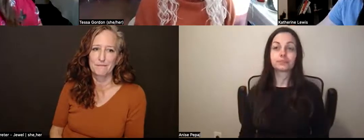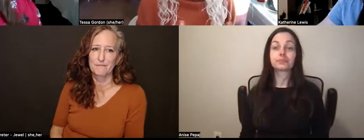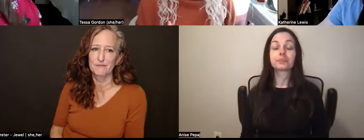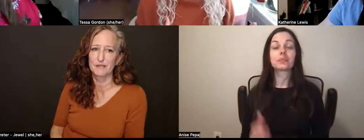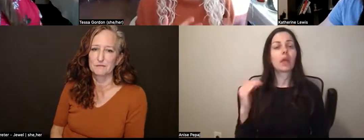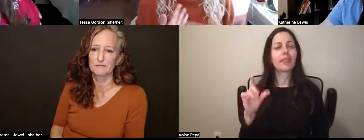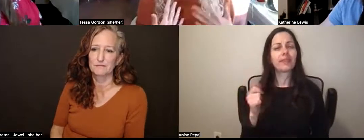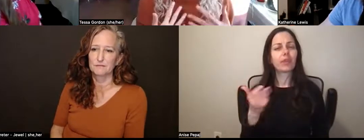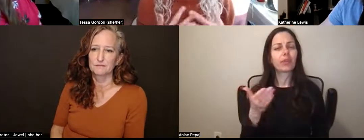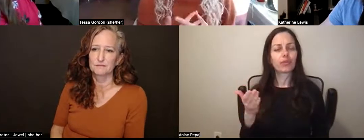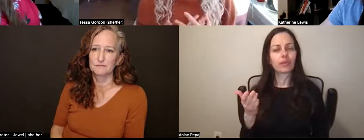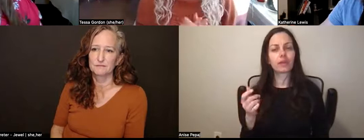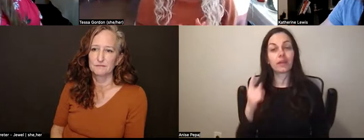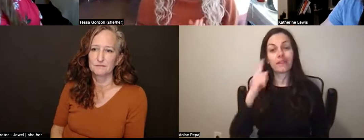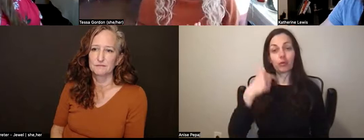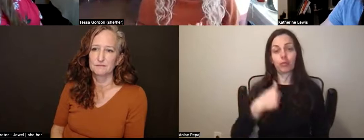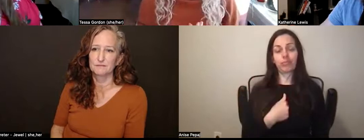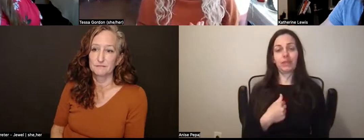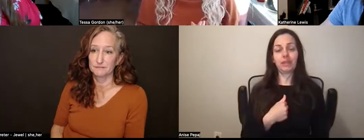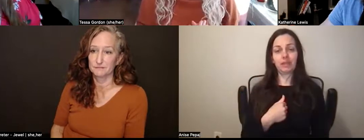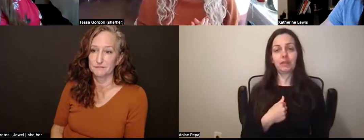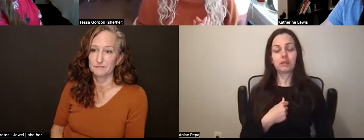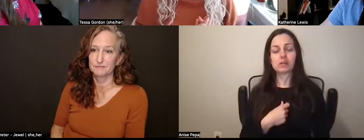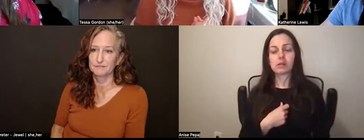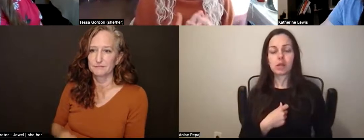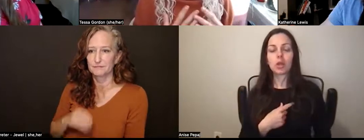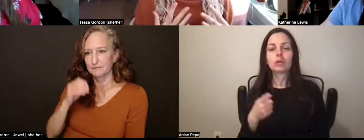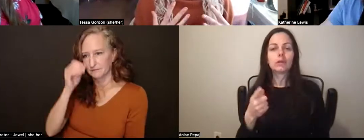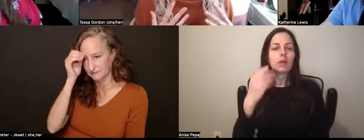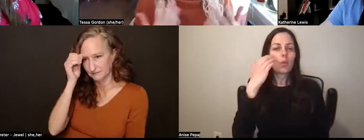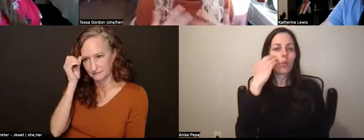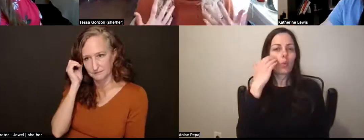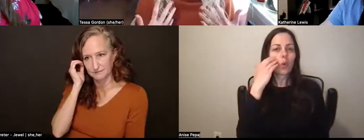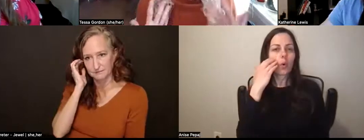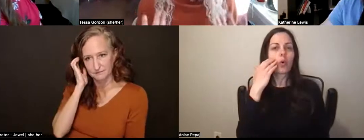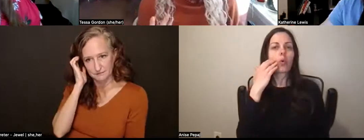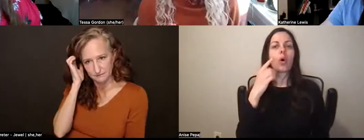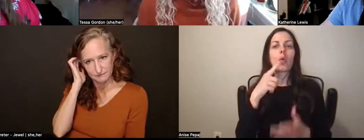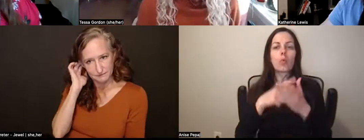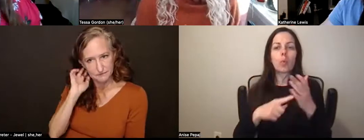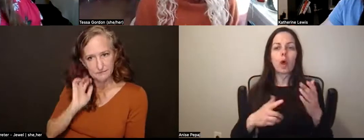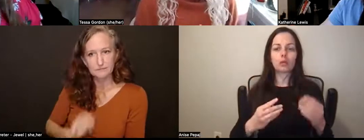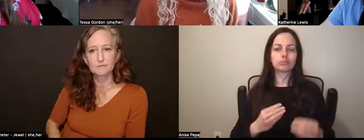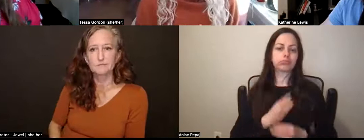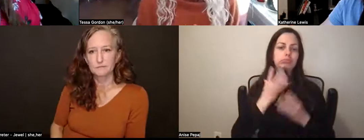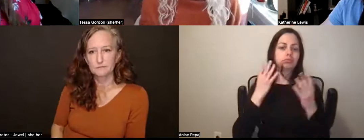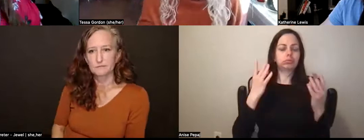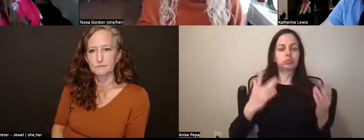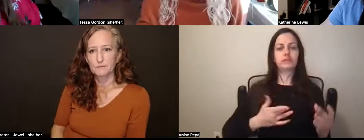is know, like for me, know what like rejuvenates, what fuels your soul.